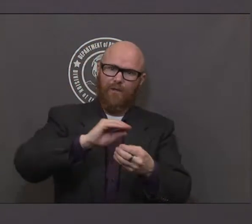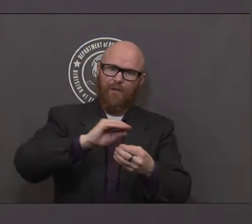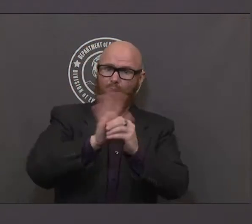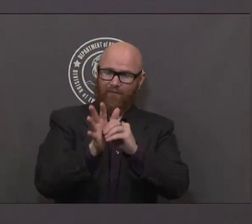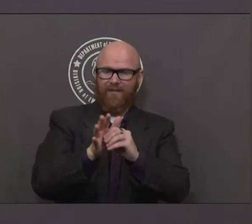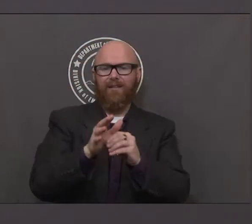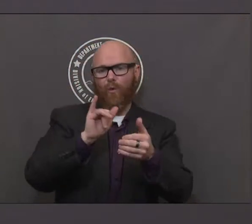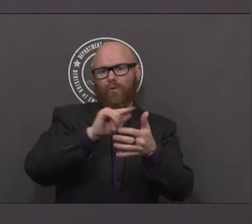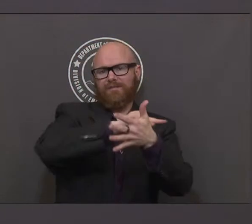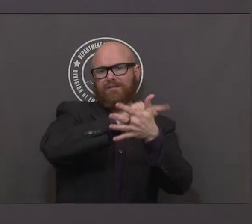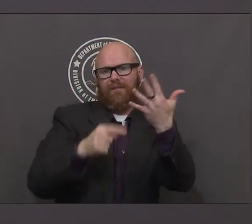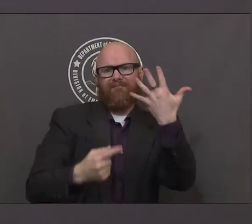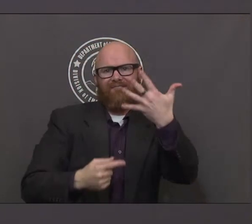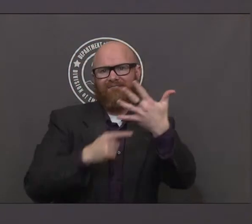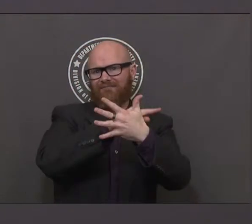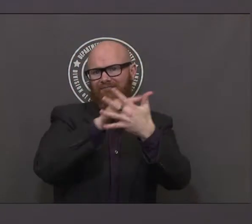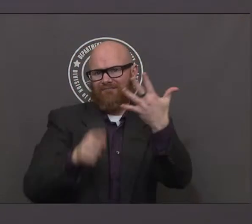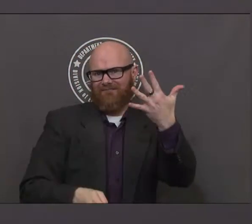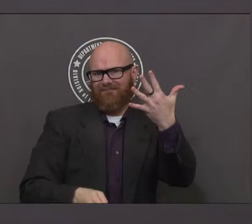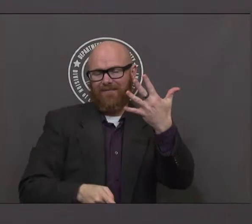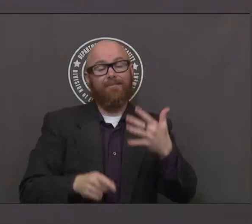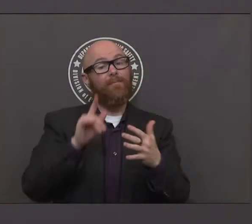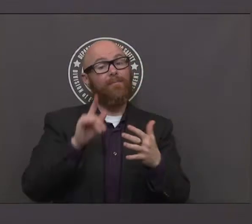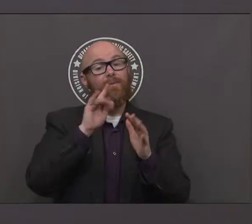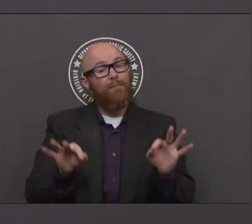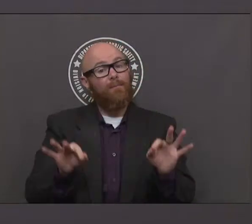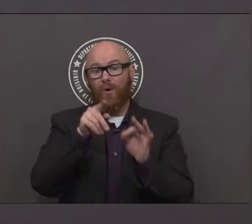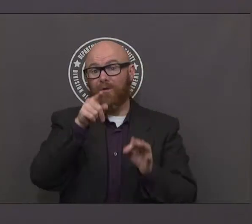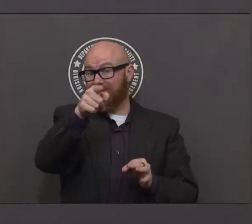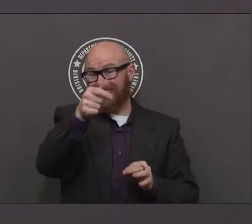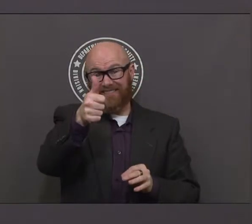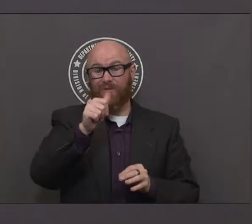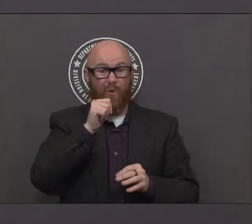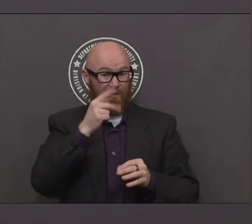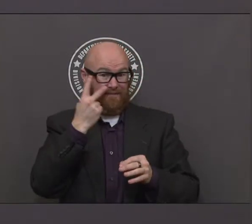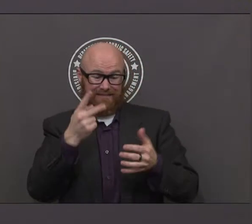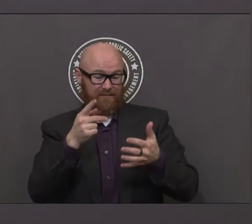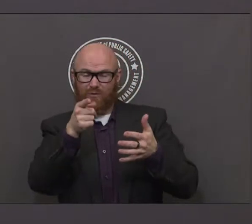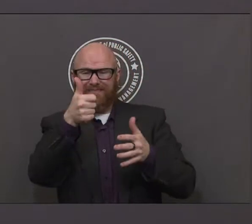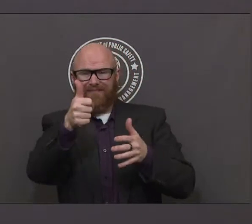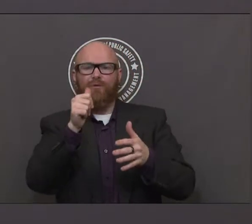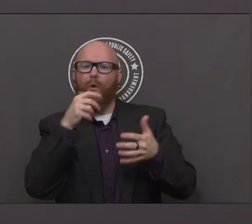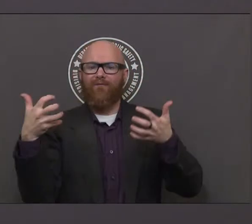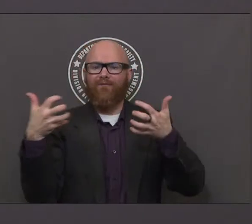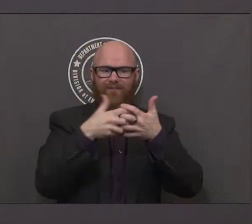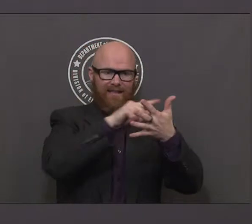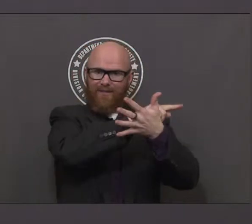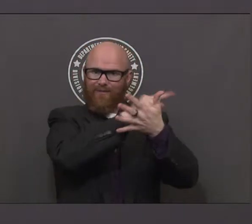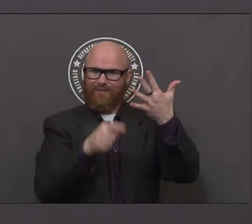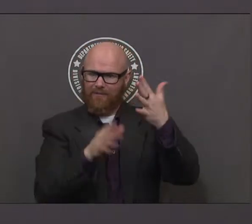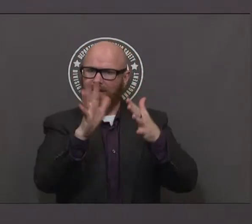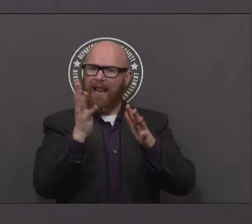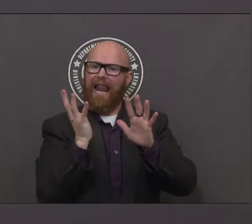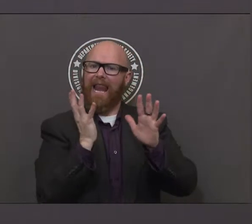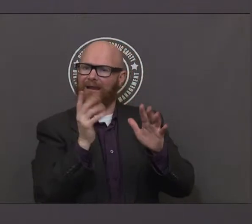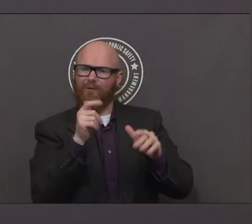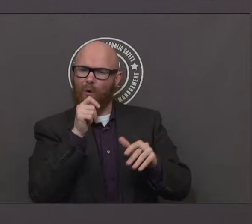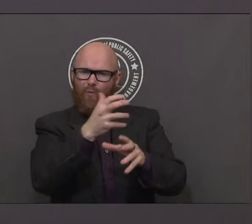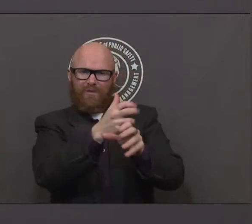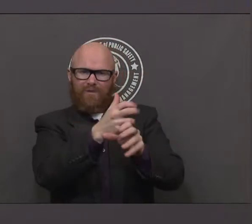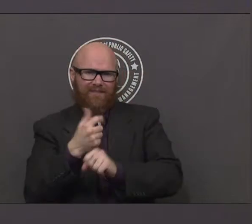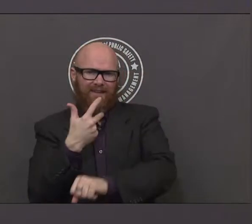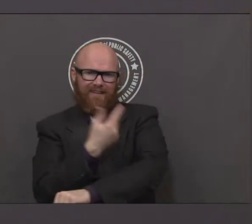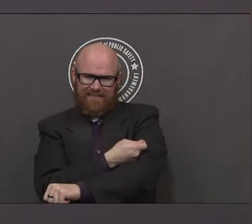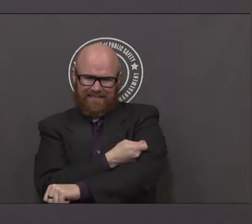so it's very important that if you don't fall in those categories, that you don't seek a vaccine, that you save those doses for individuals who are at the